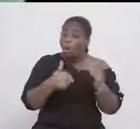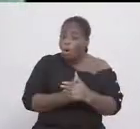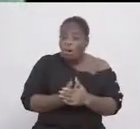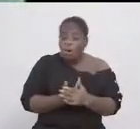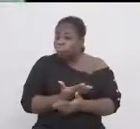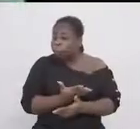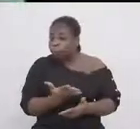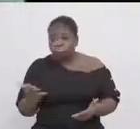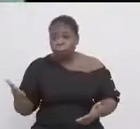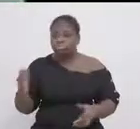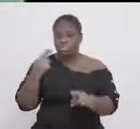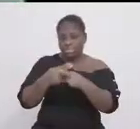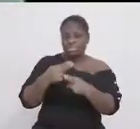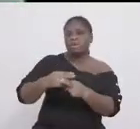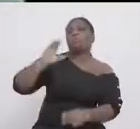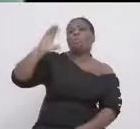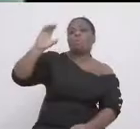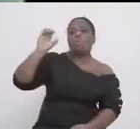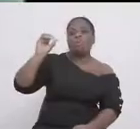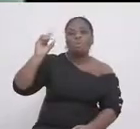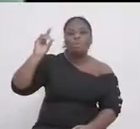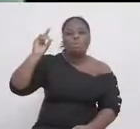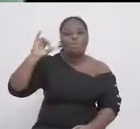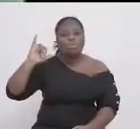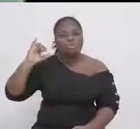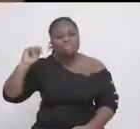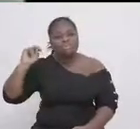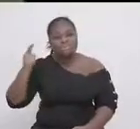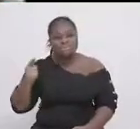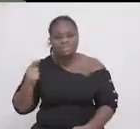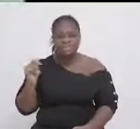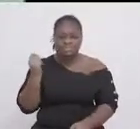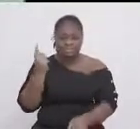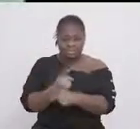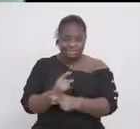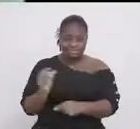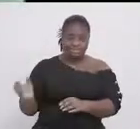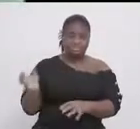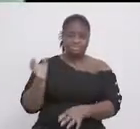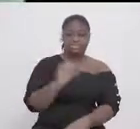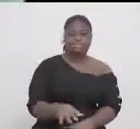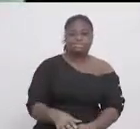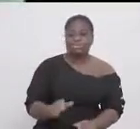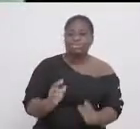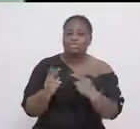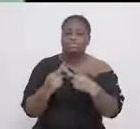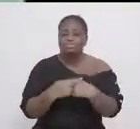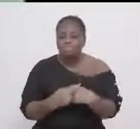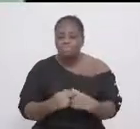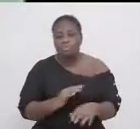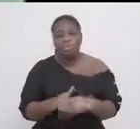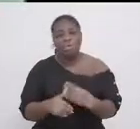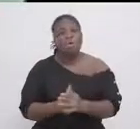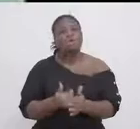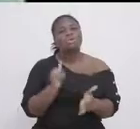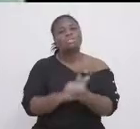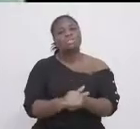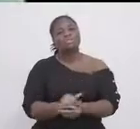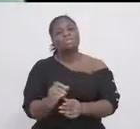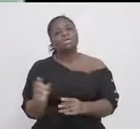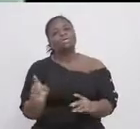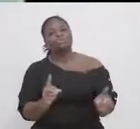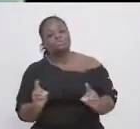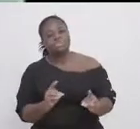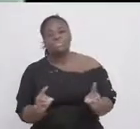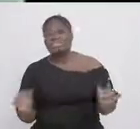through some form of coding in their daily life. It's just putting them in the room and teaching them that loop. All that you are doing is